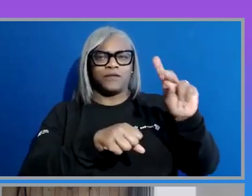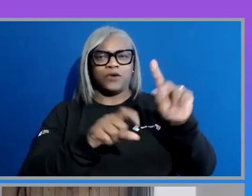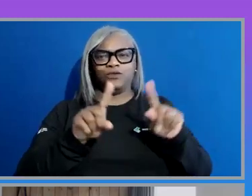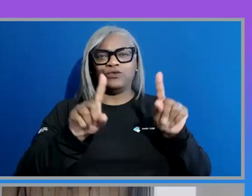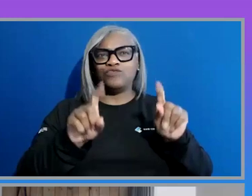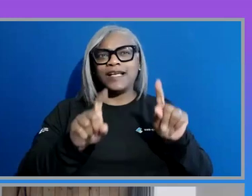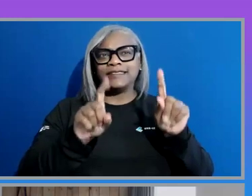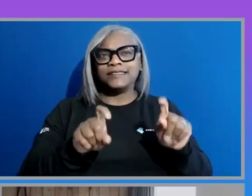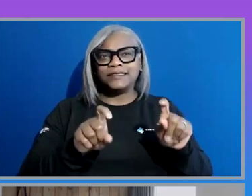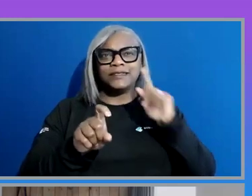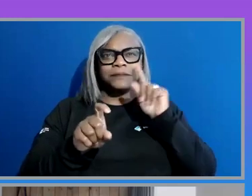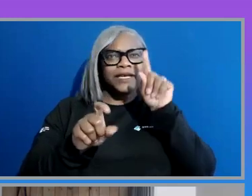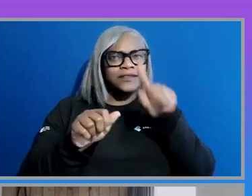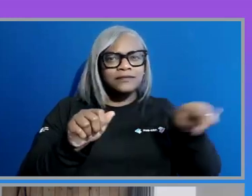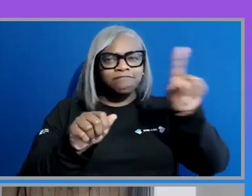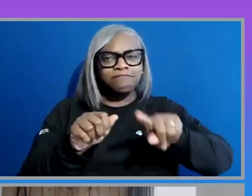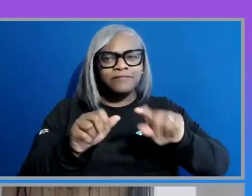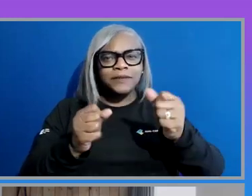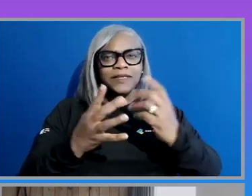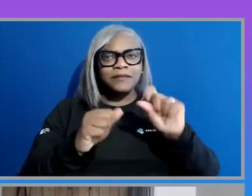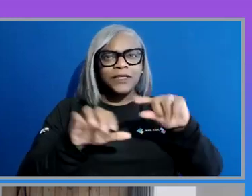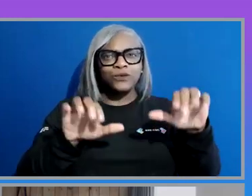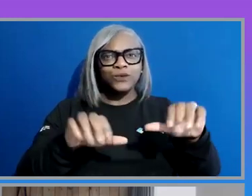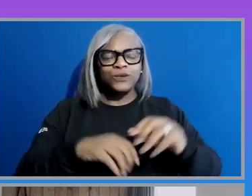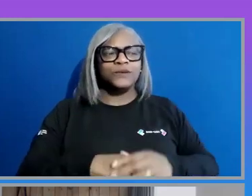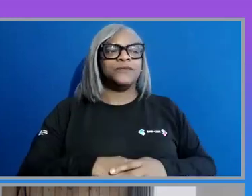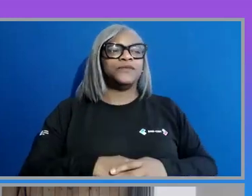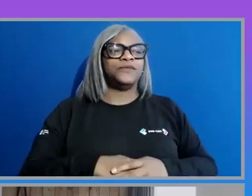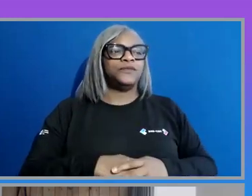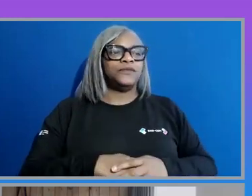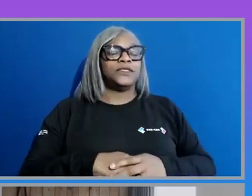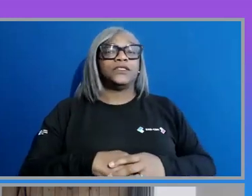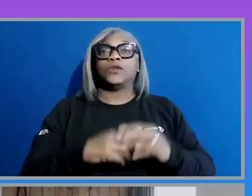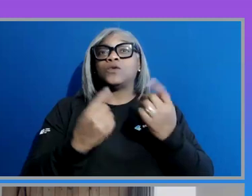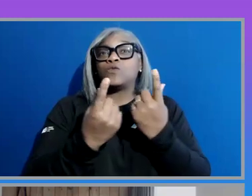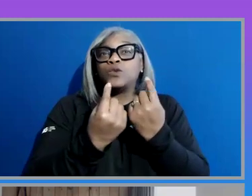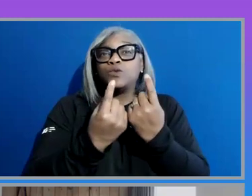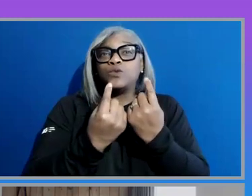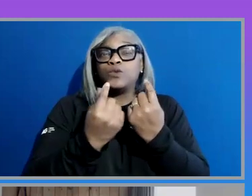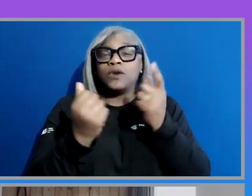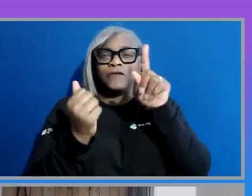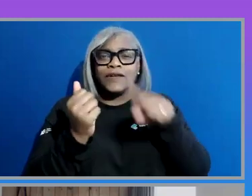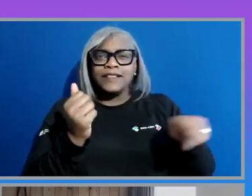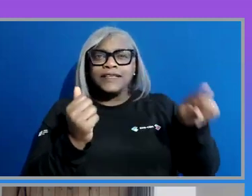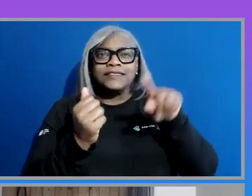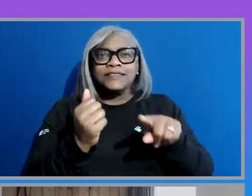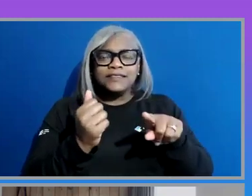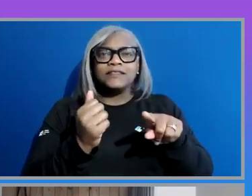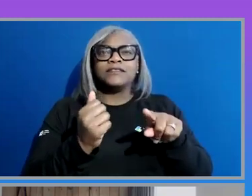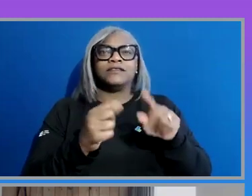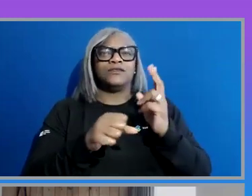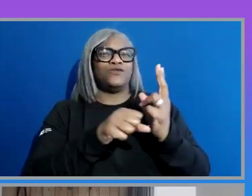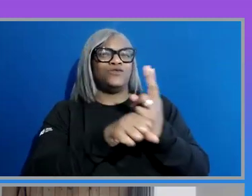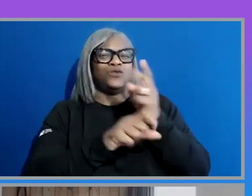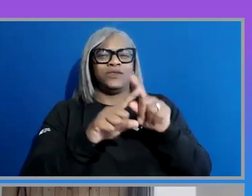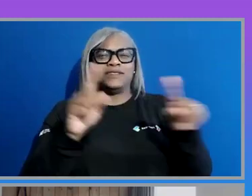niggly things to have to do. So what you want to do for this is use all the lovely techniques